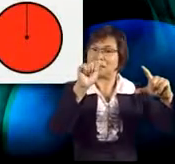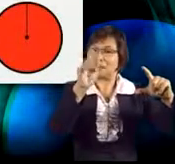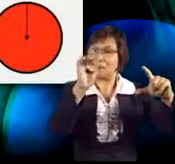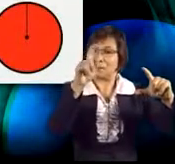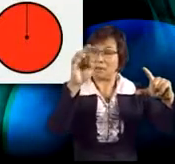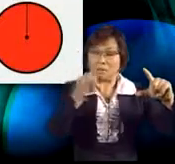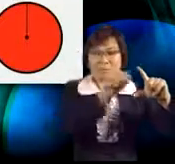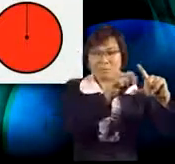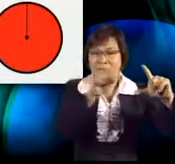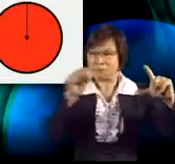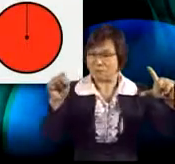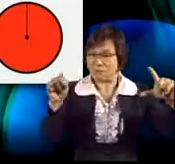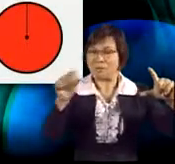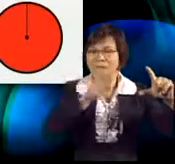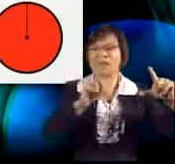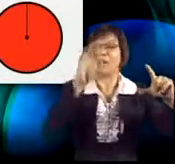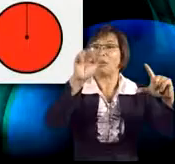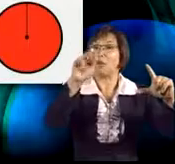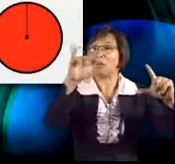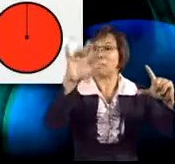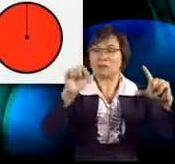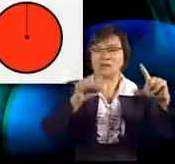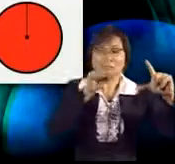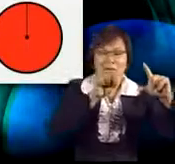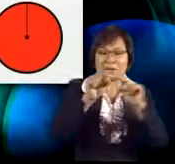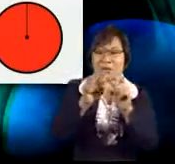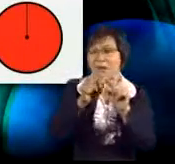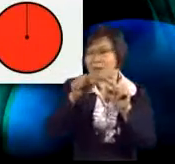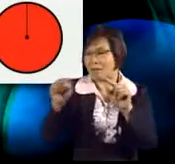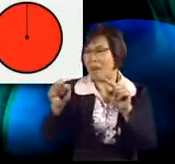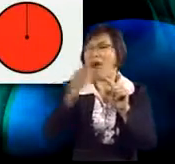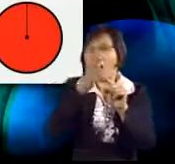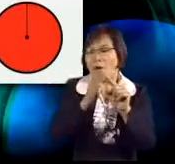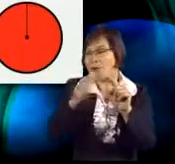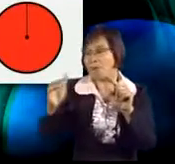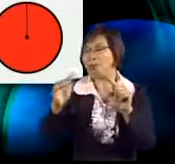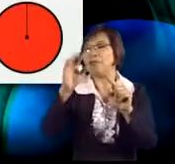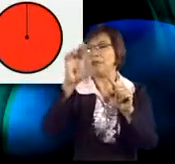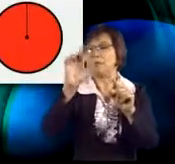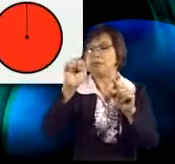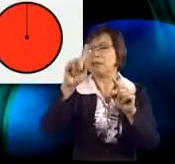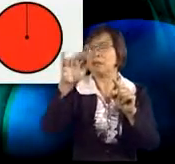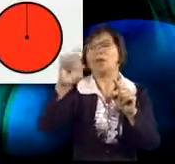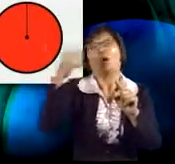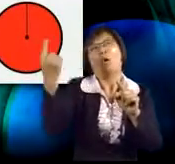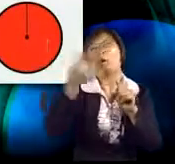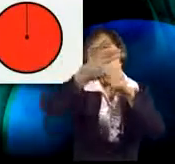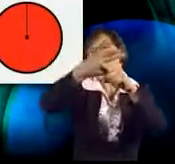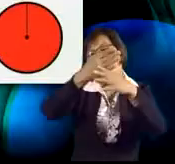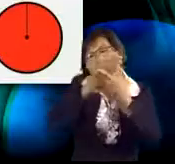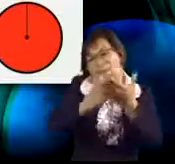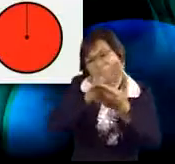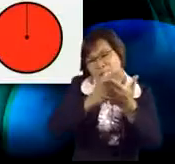across the middle of the circle, and the radius, the distance halfway across the circle. The radius is always half the length